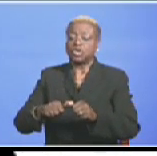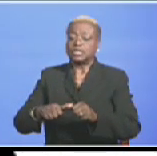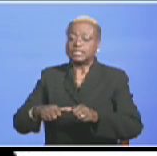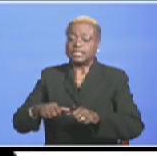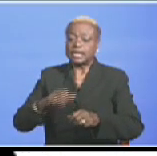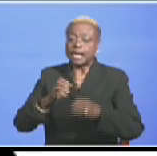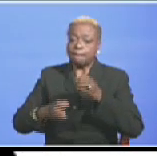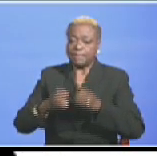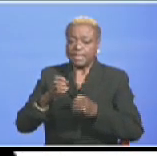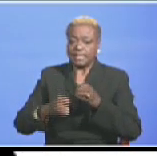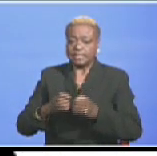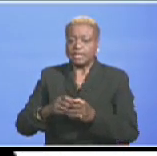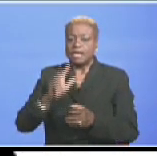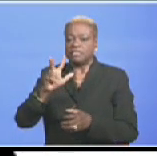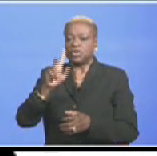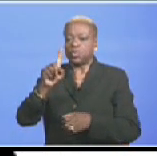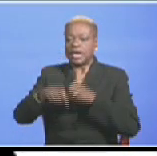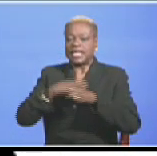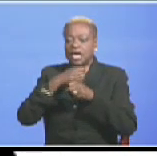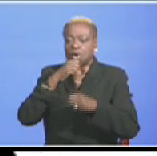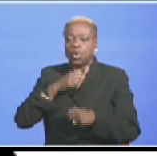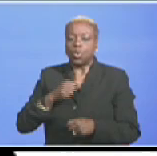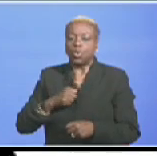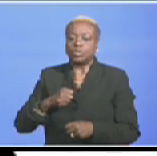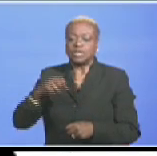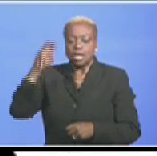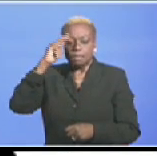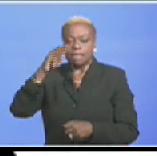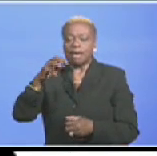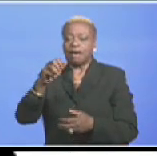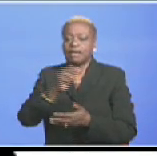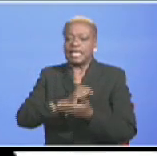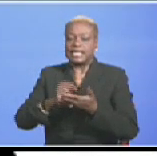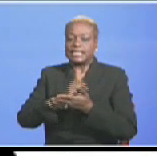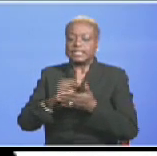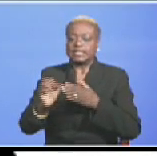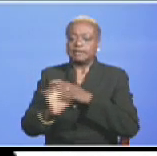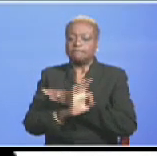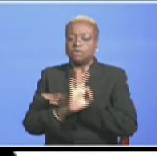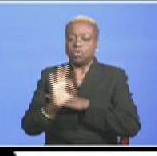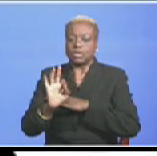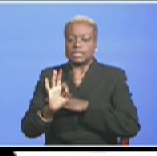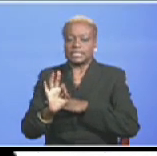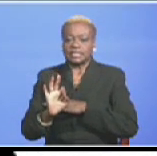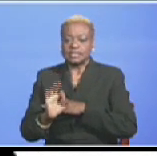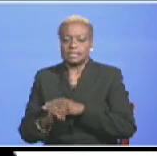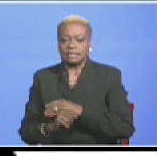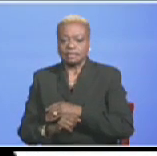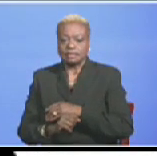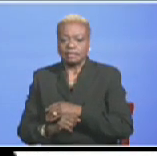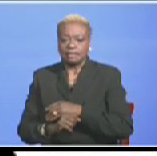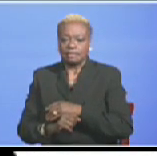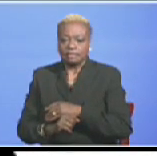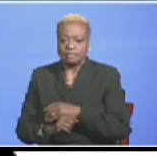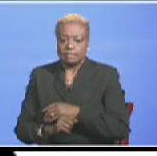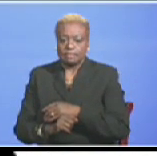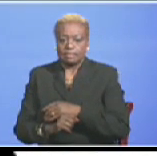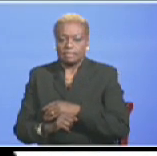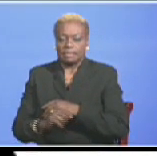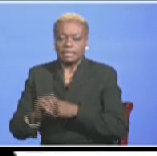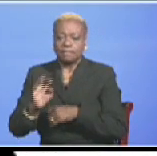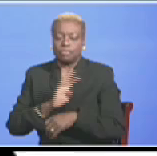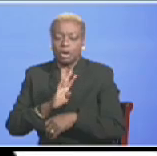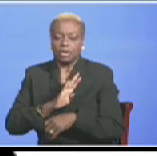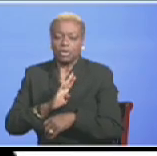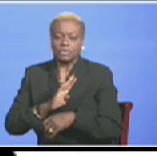pro hoops, 31-year-old Bahamian Mark St. Four had a big performance in round six of the Japanese third division for Saitama, the Broncos,